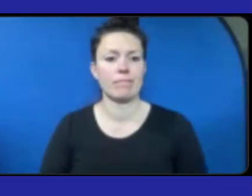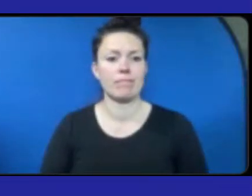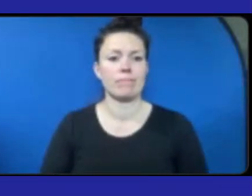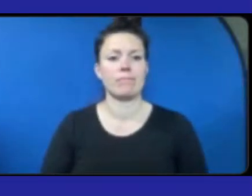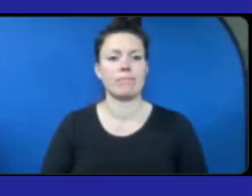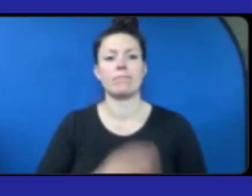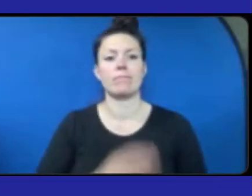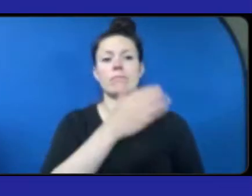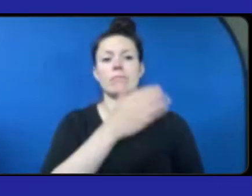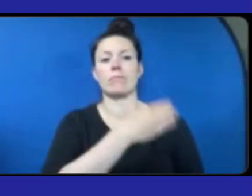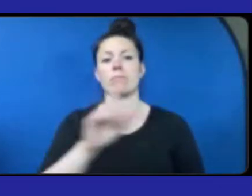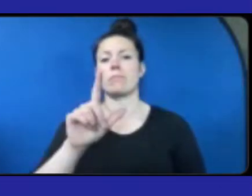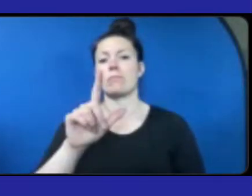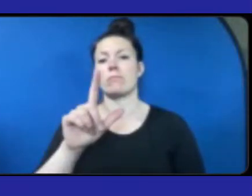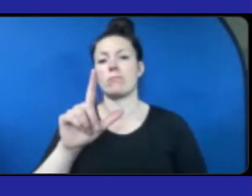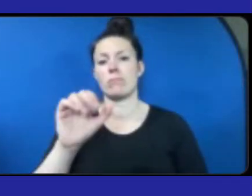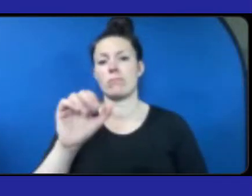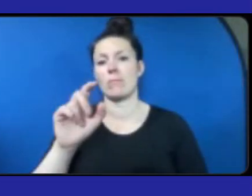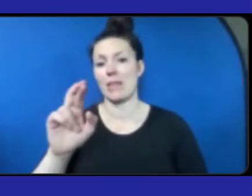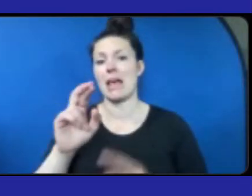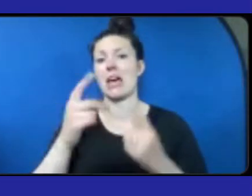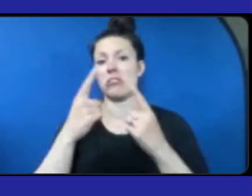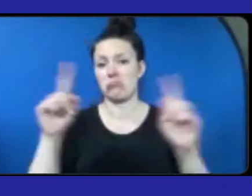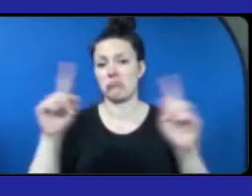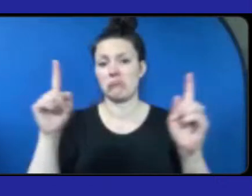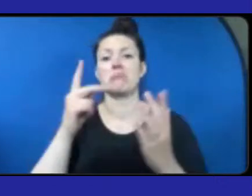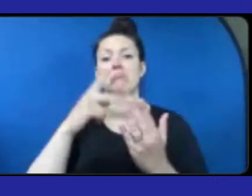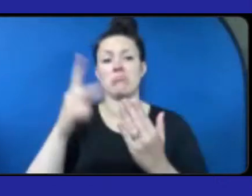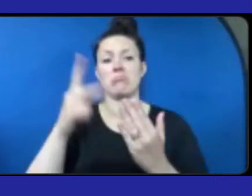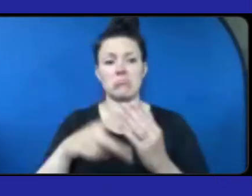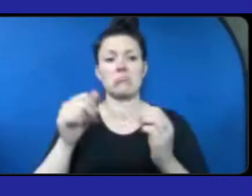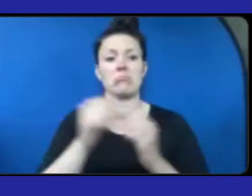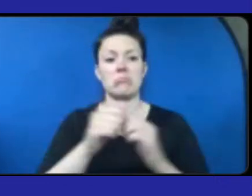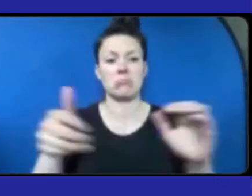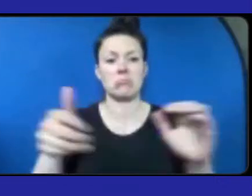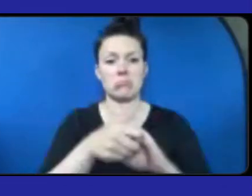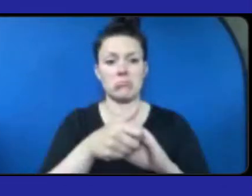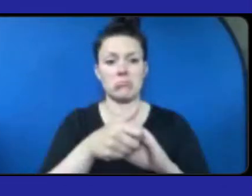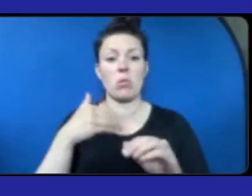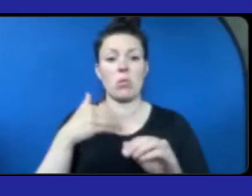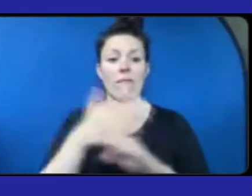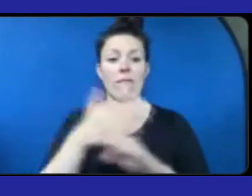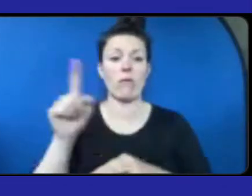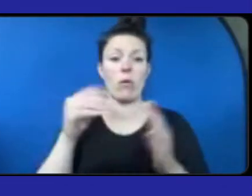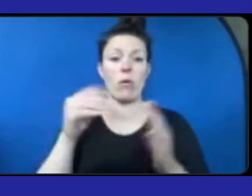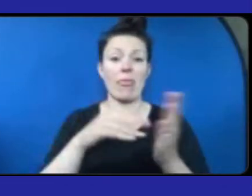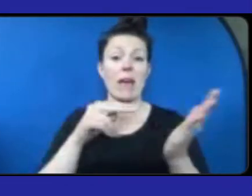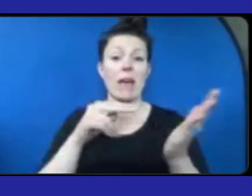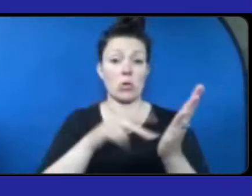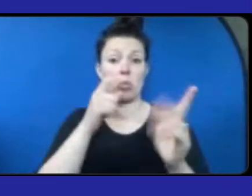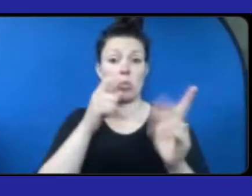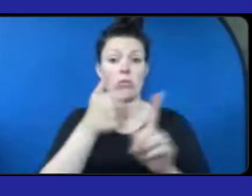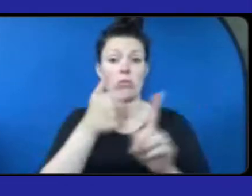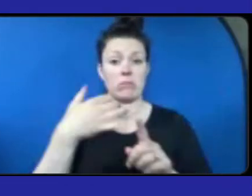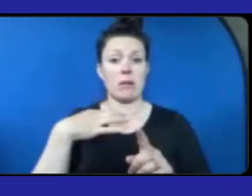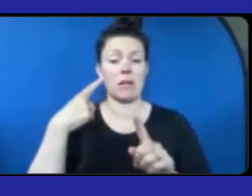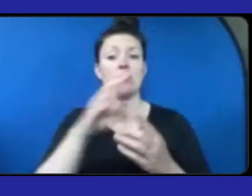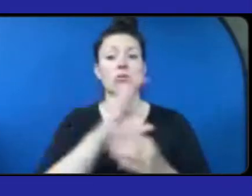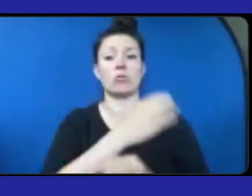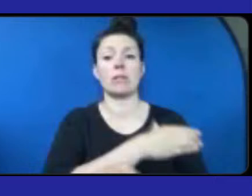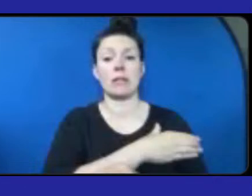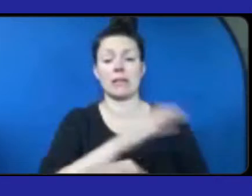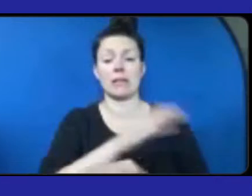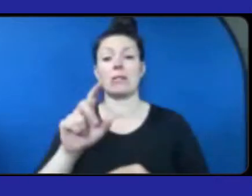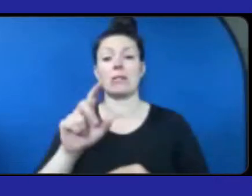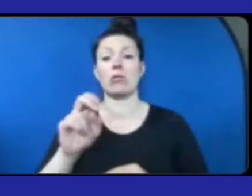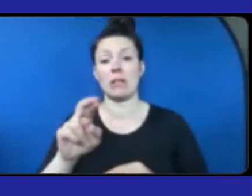The Clinical Ladder continues to be a successful program in partnership with NYSDA. We have over 1,000 nurses who have applied to the Clinical Ladder.